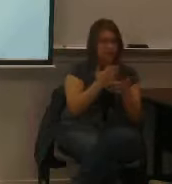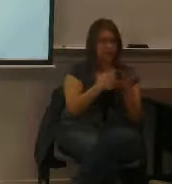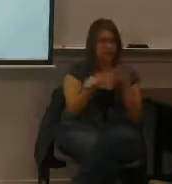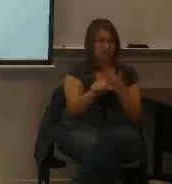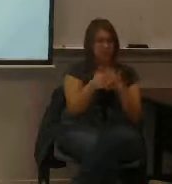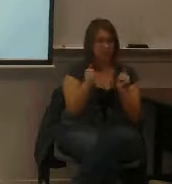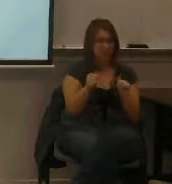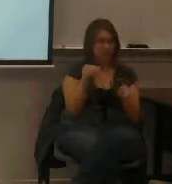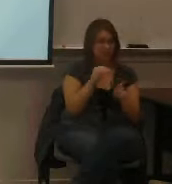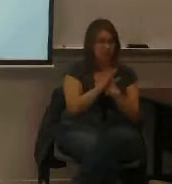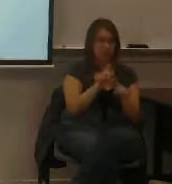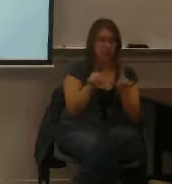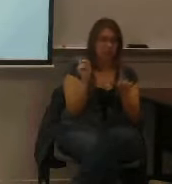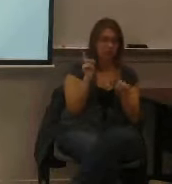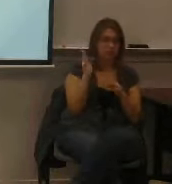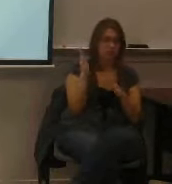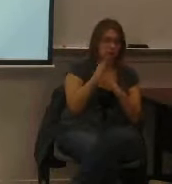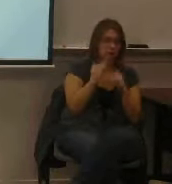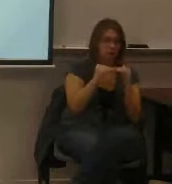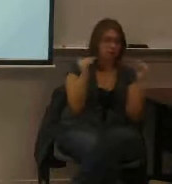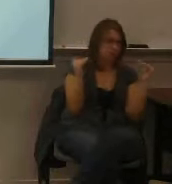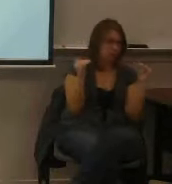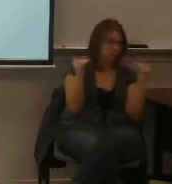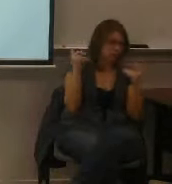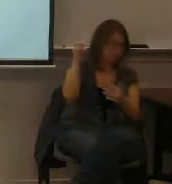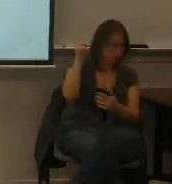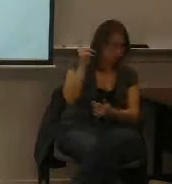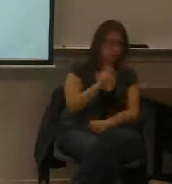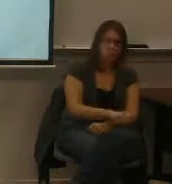sets the upper level.